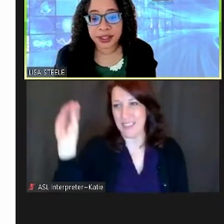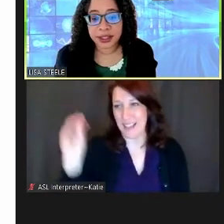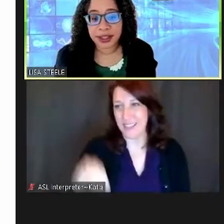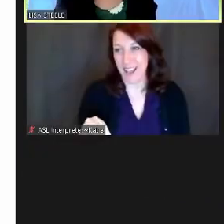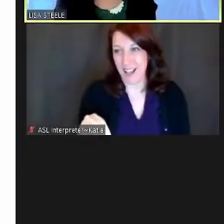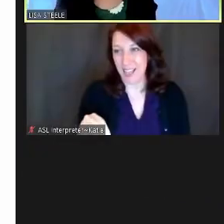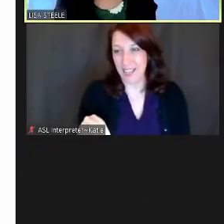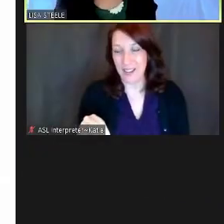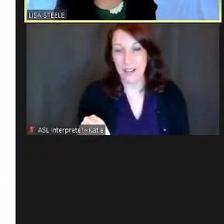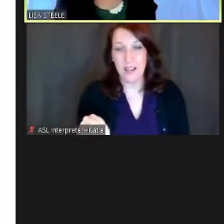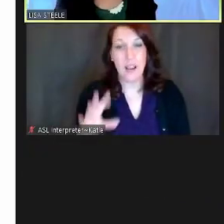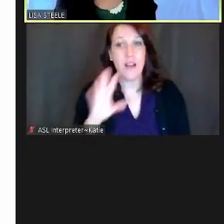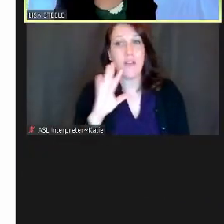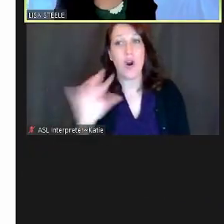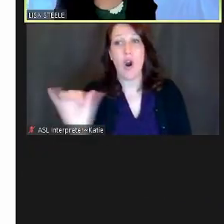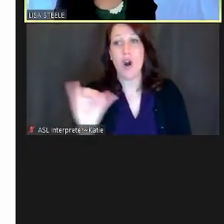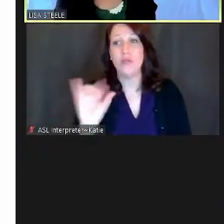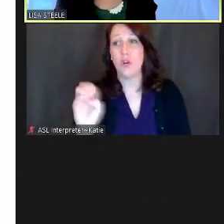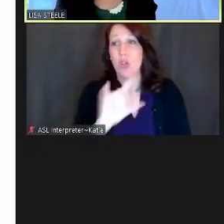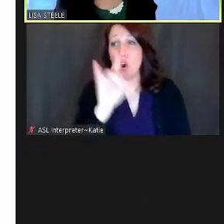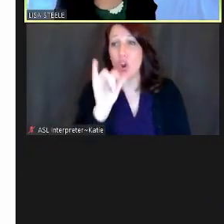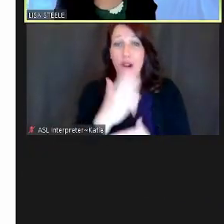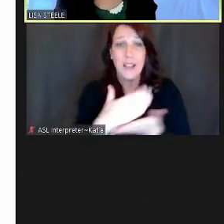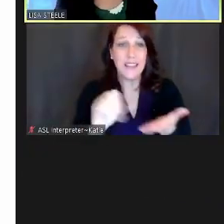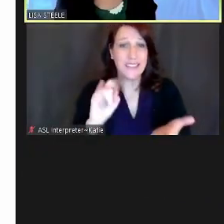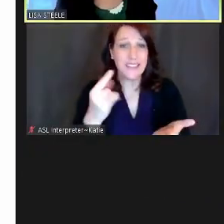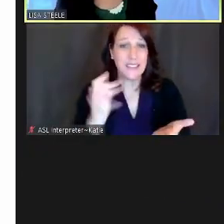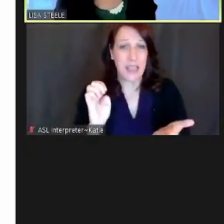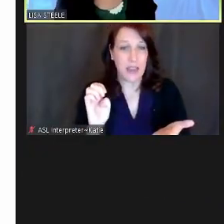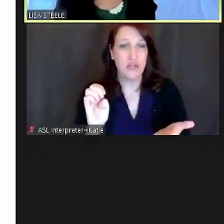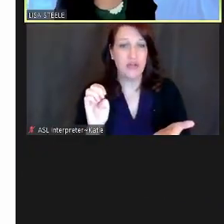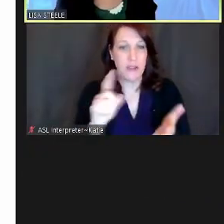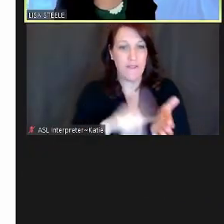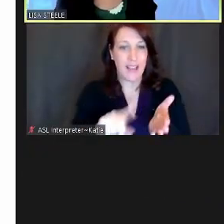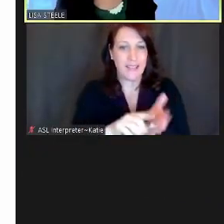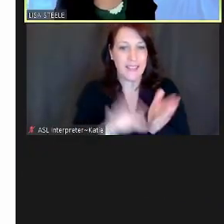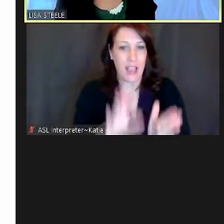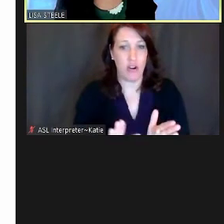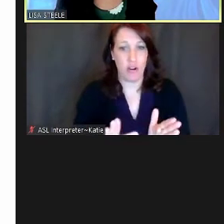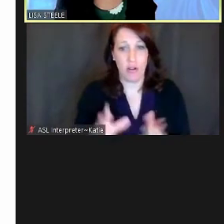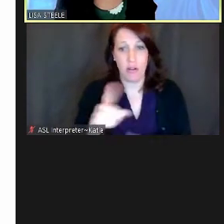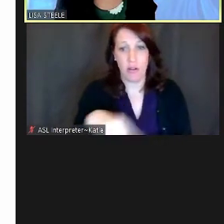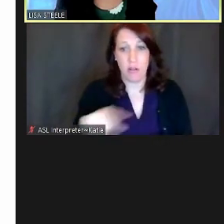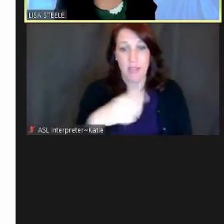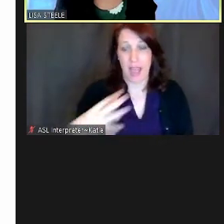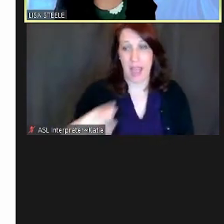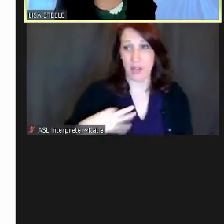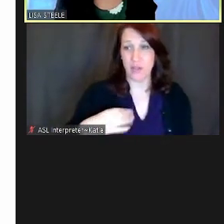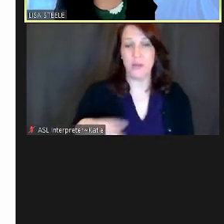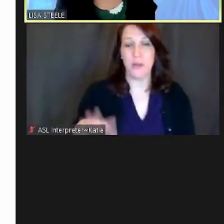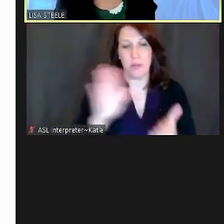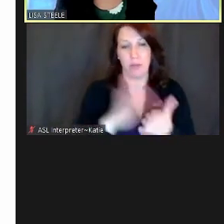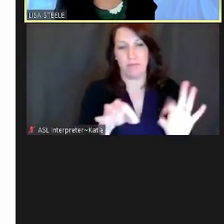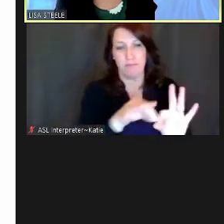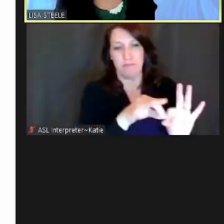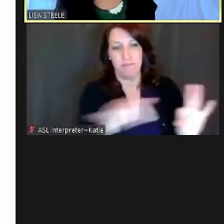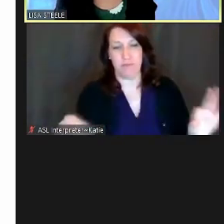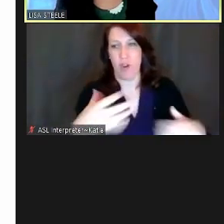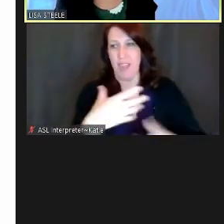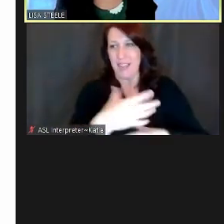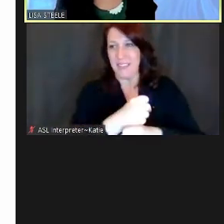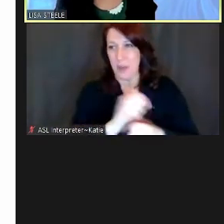Also, your early stage and new investigator eligibility will be indicated on the summary statement. And you'll get the